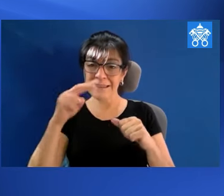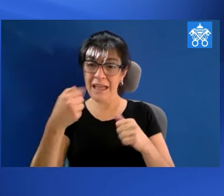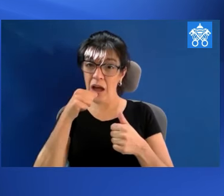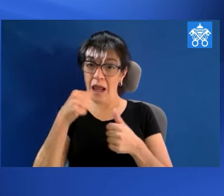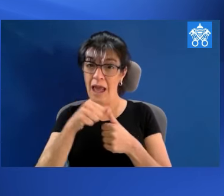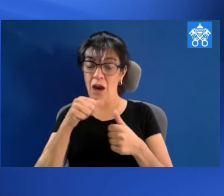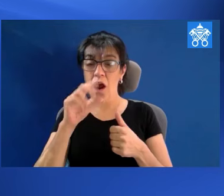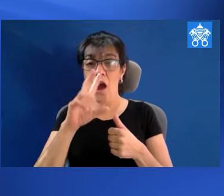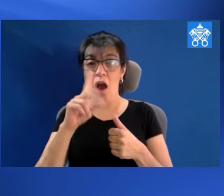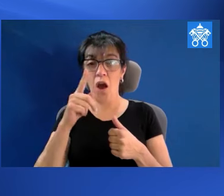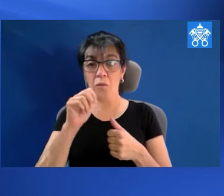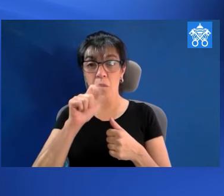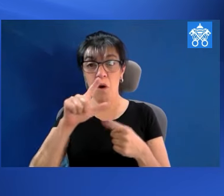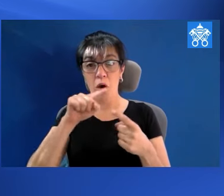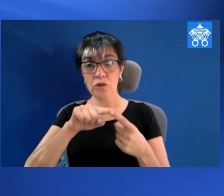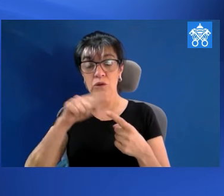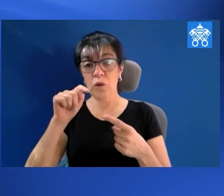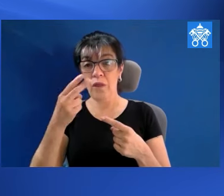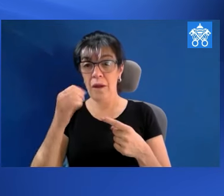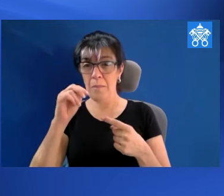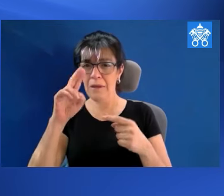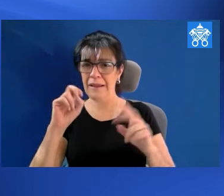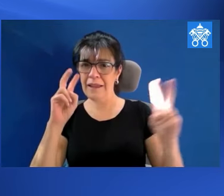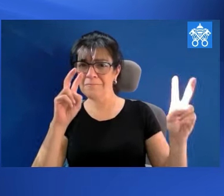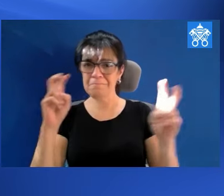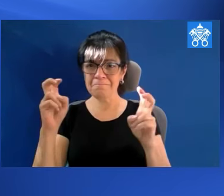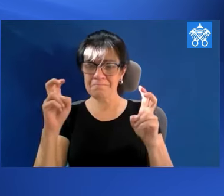The second letter of Paul to Timothy contains this statement.